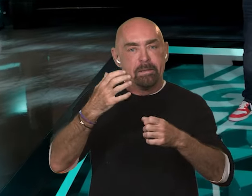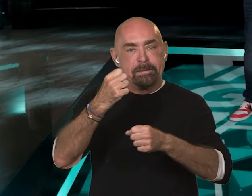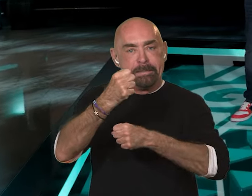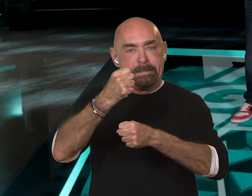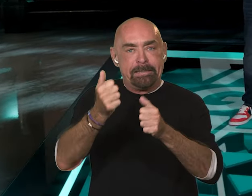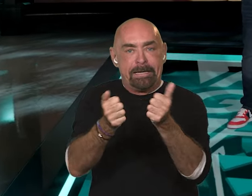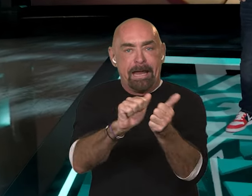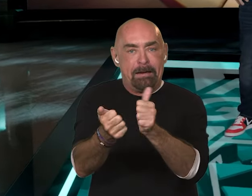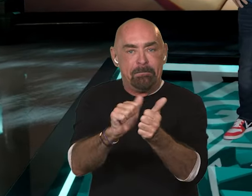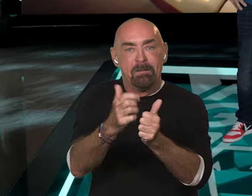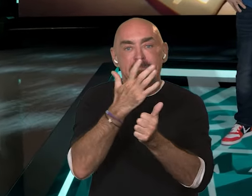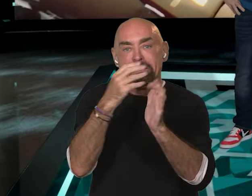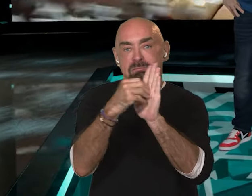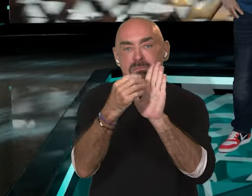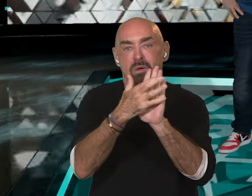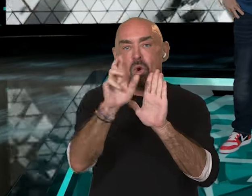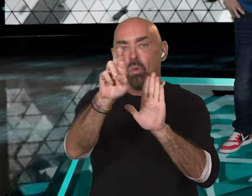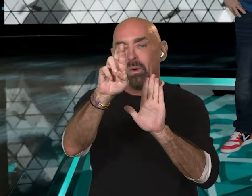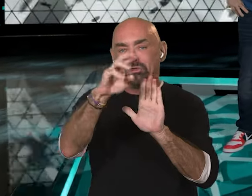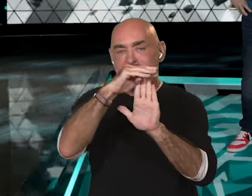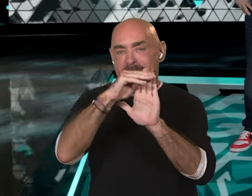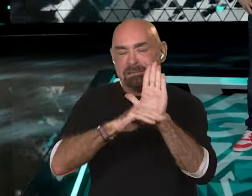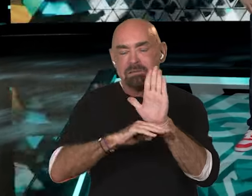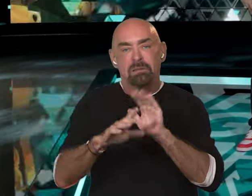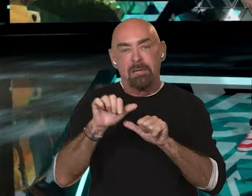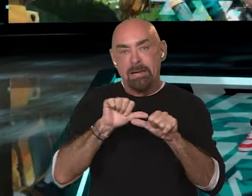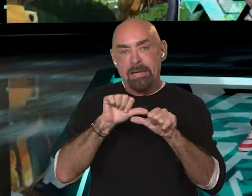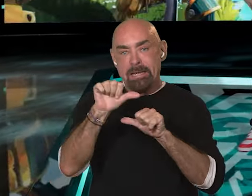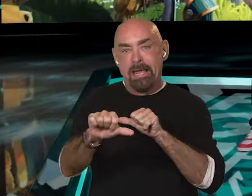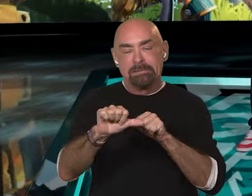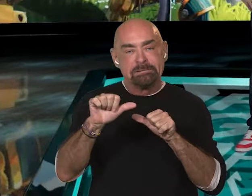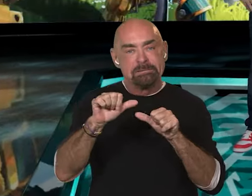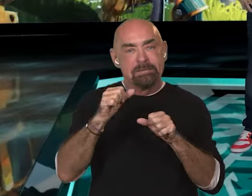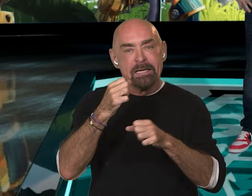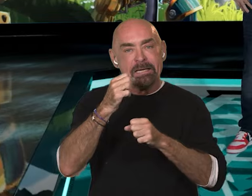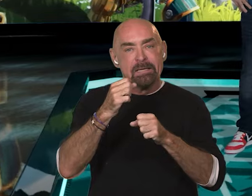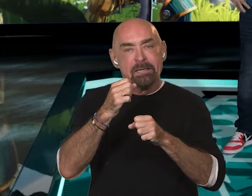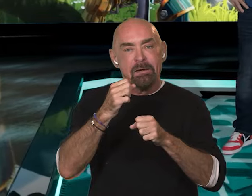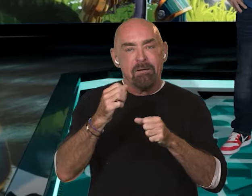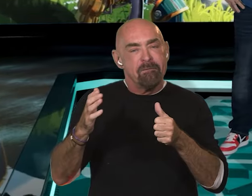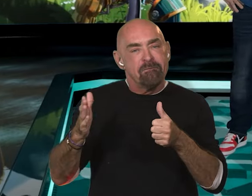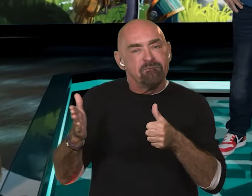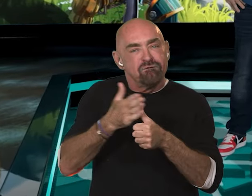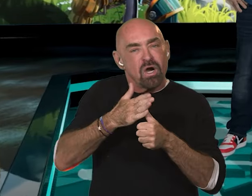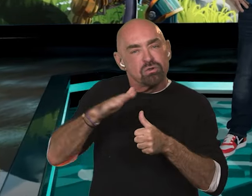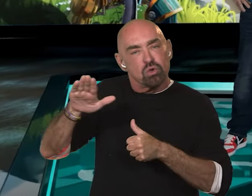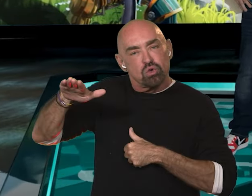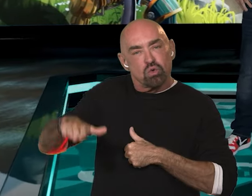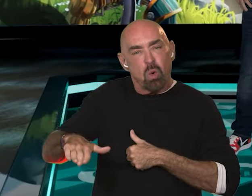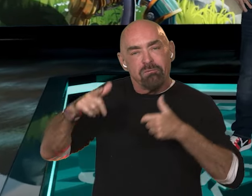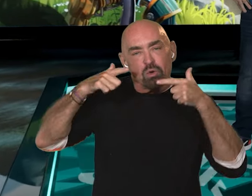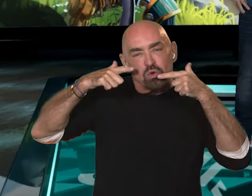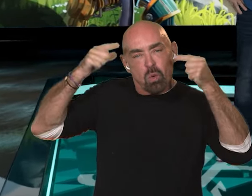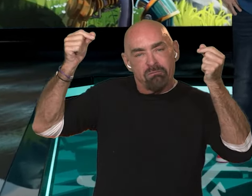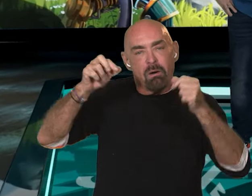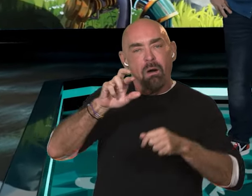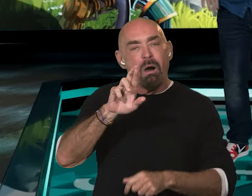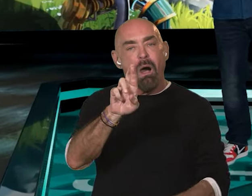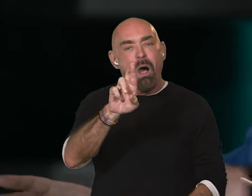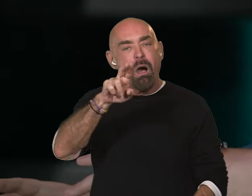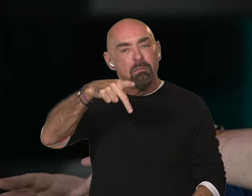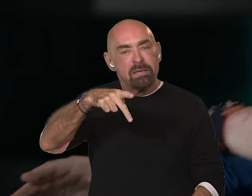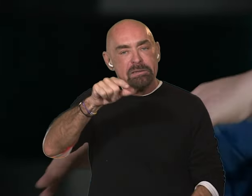to add it to your wish lists. Next, we've got a gameplay trailer for First Dwarf, a third-person action RPG